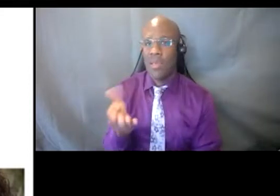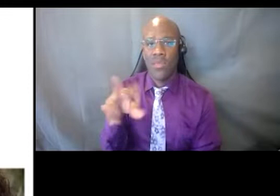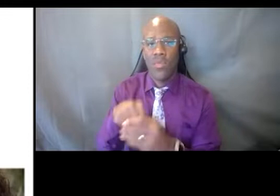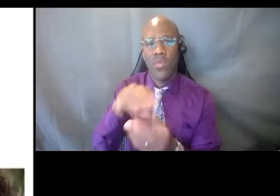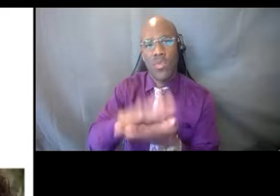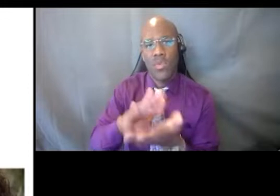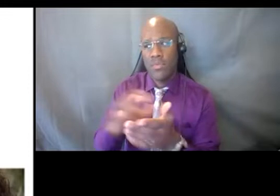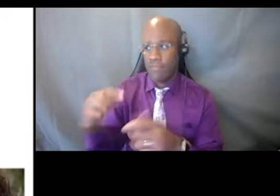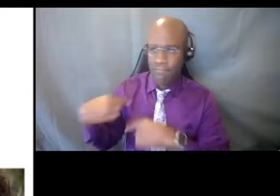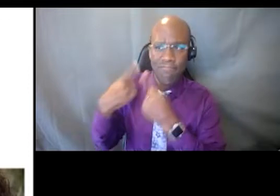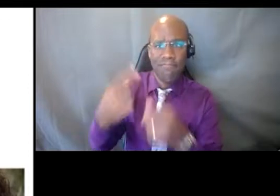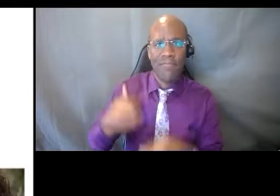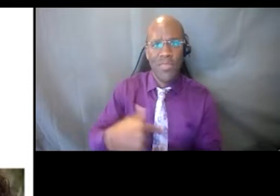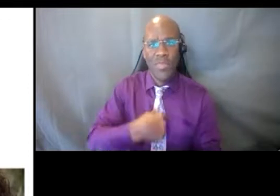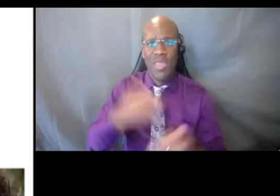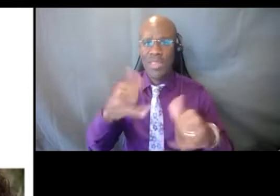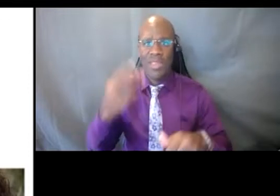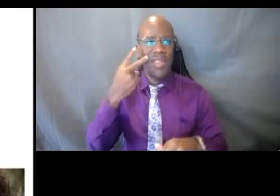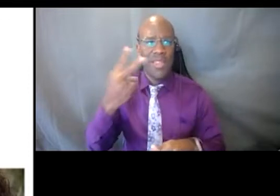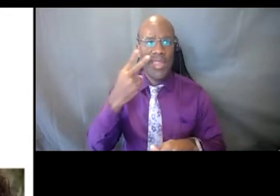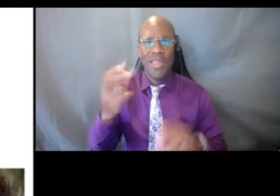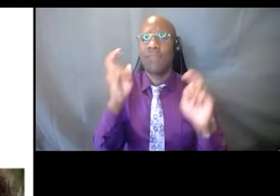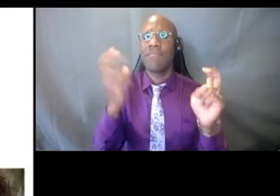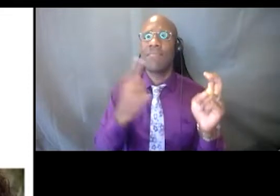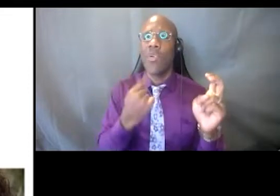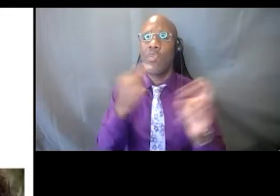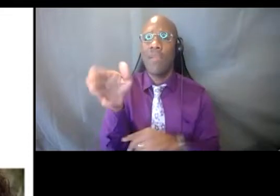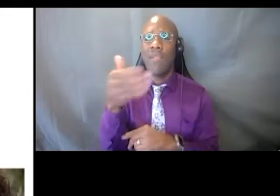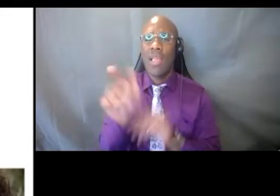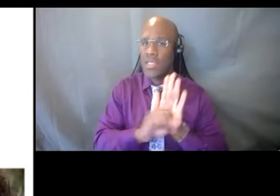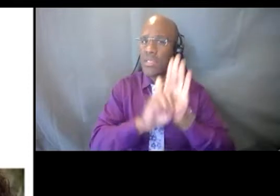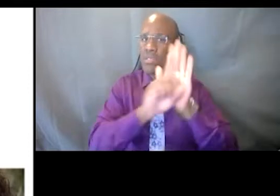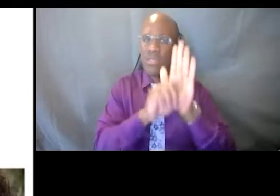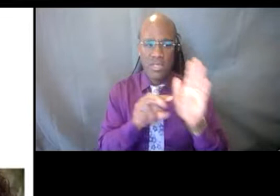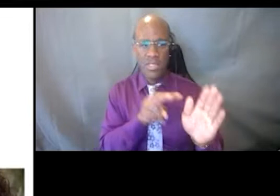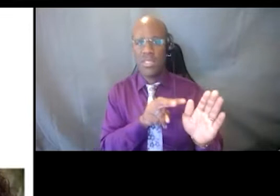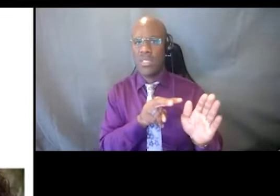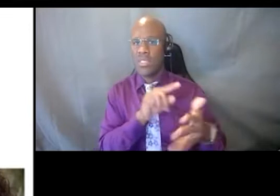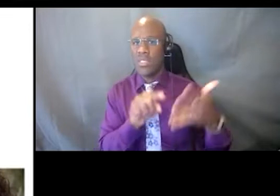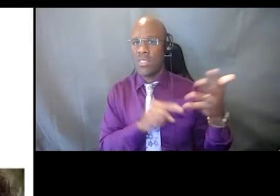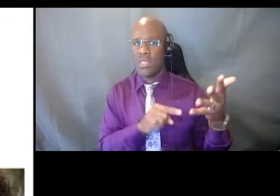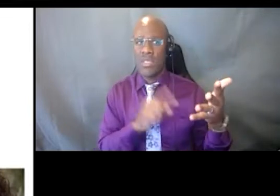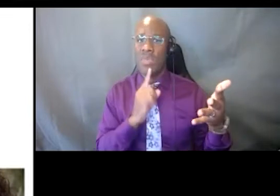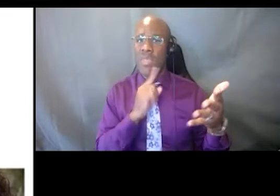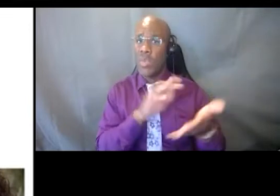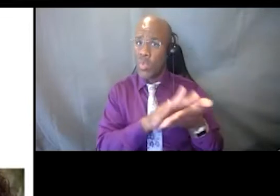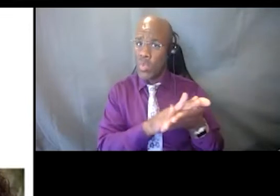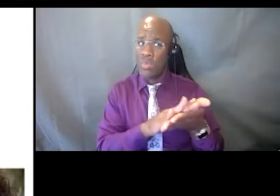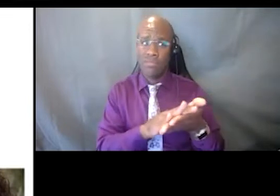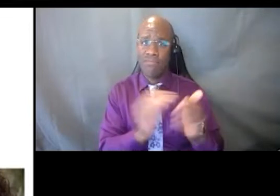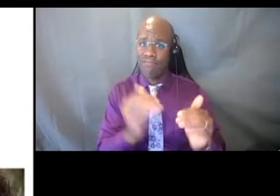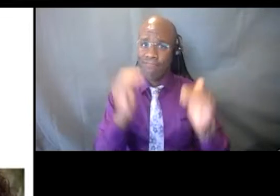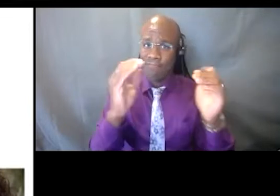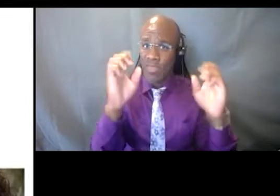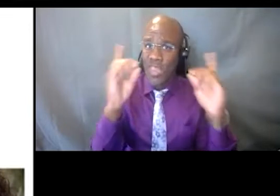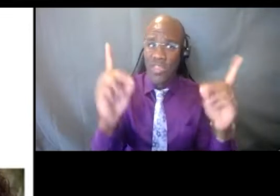today. And many of the red flags that we see today are a residual effect of the fact that schools were really not built in order to be able to